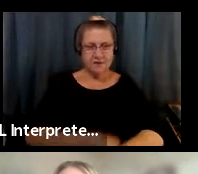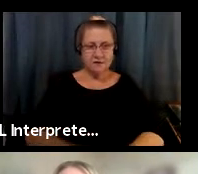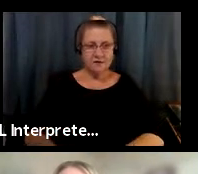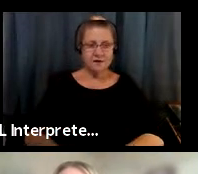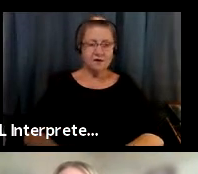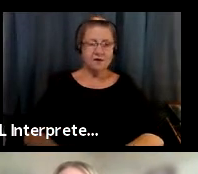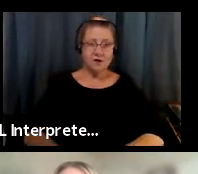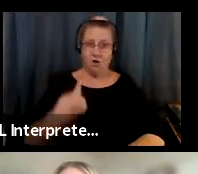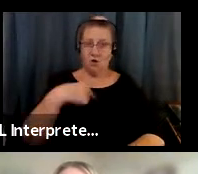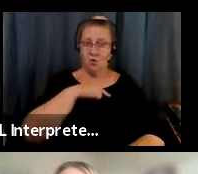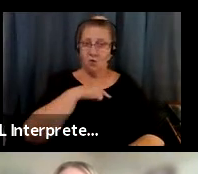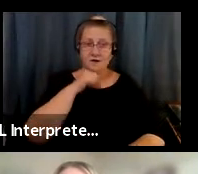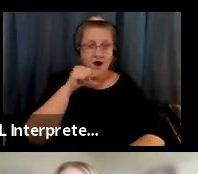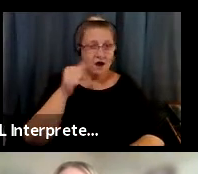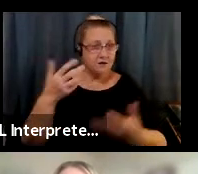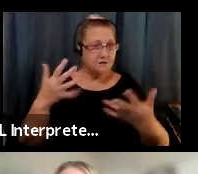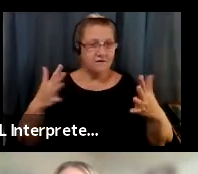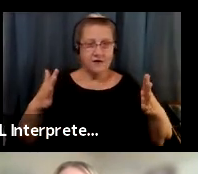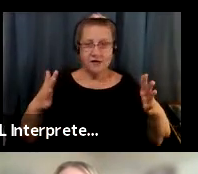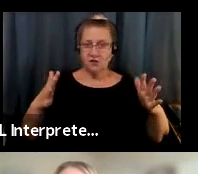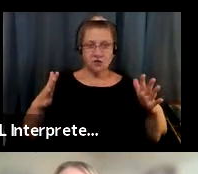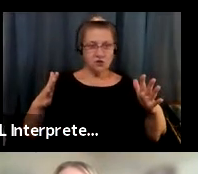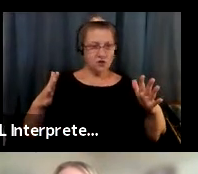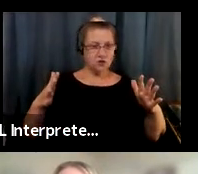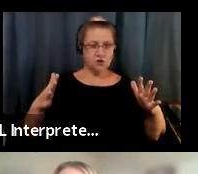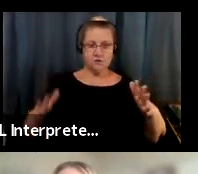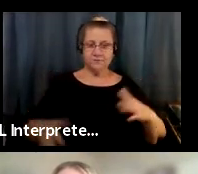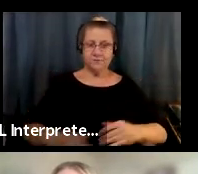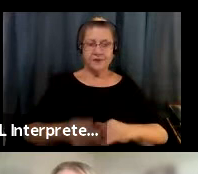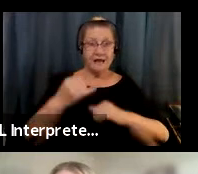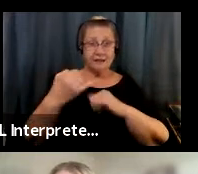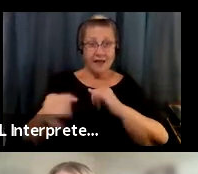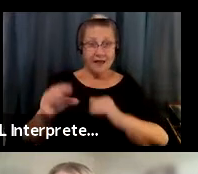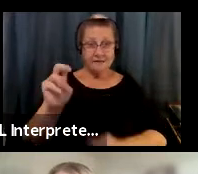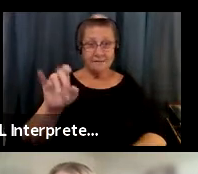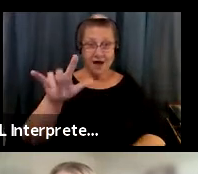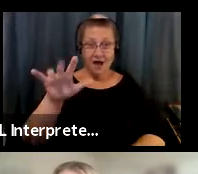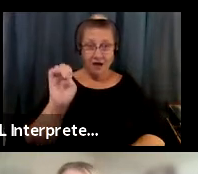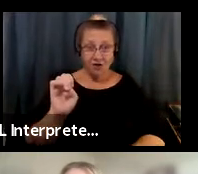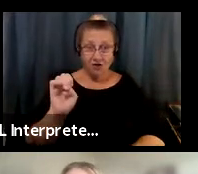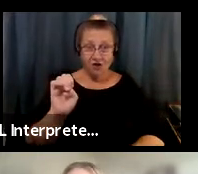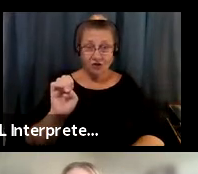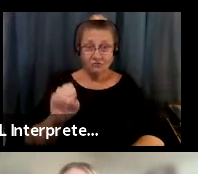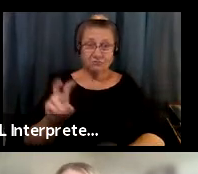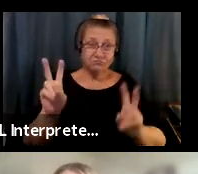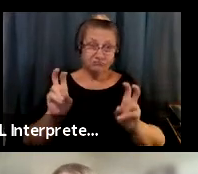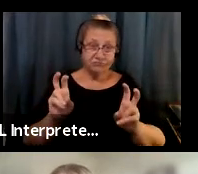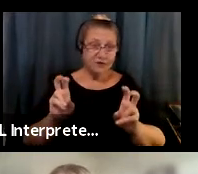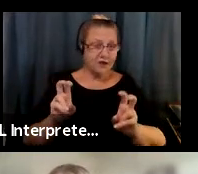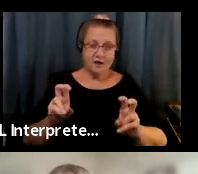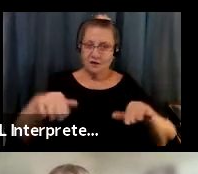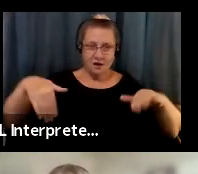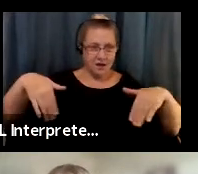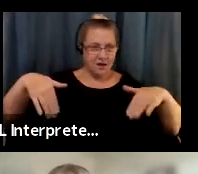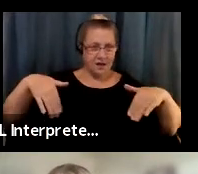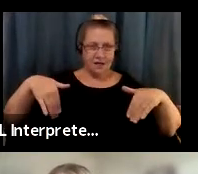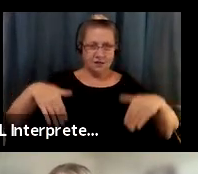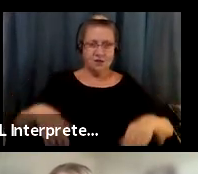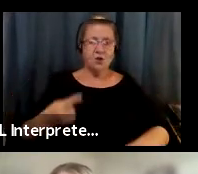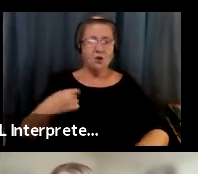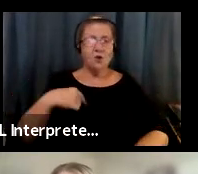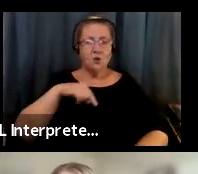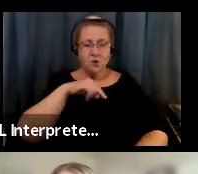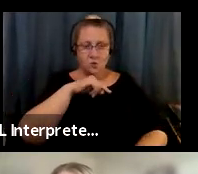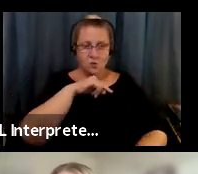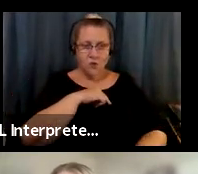run our last mile yet. We did a lot of work to prioritize, to systematize our delivery